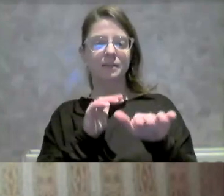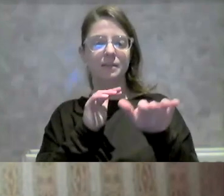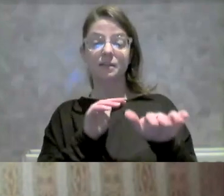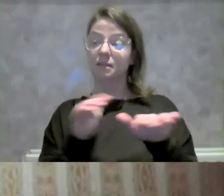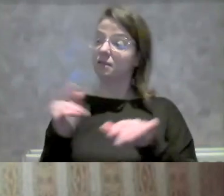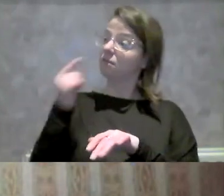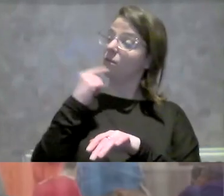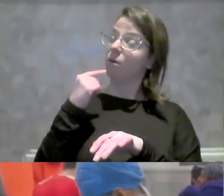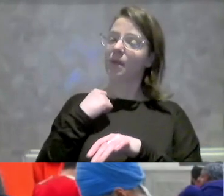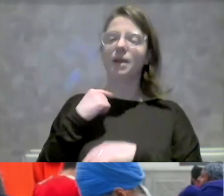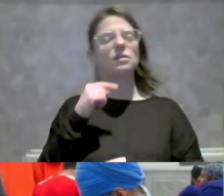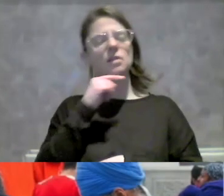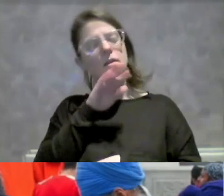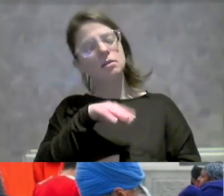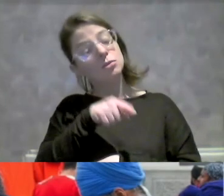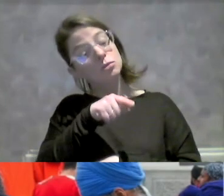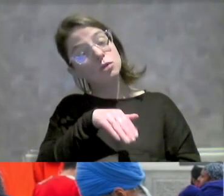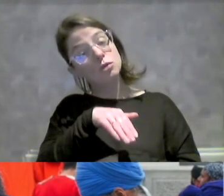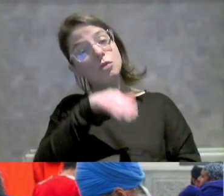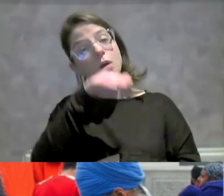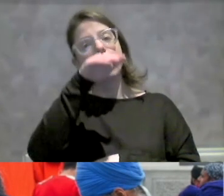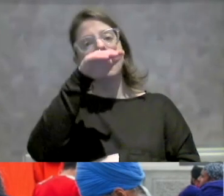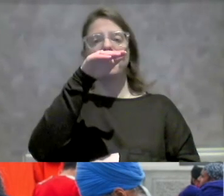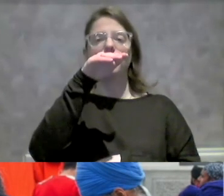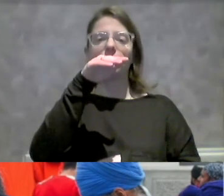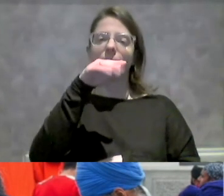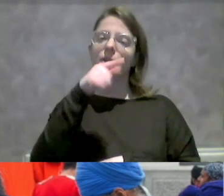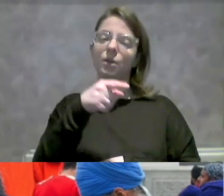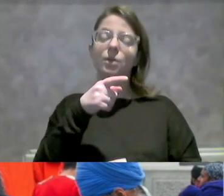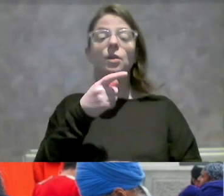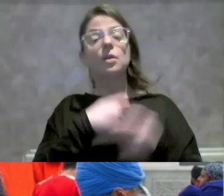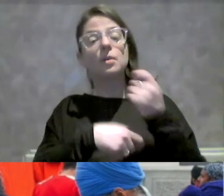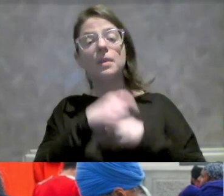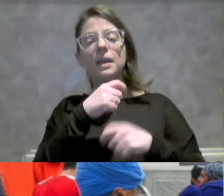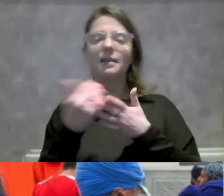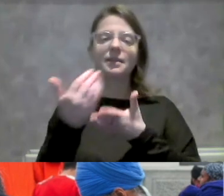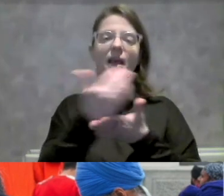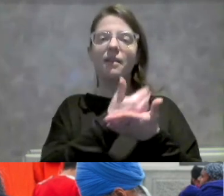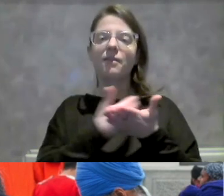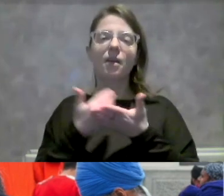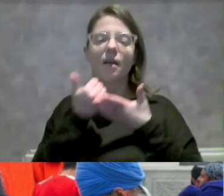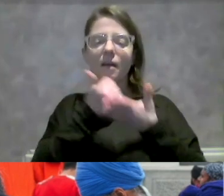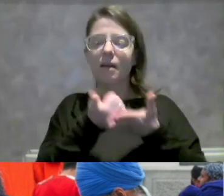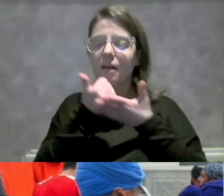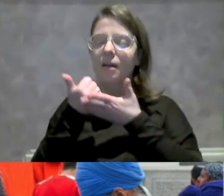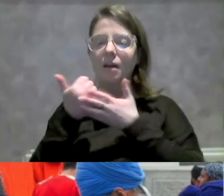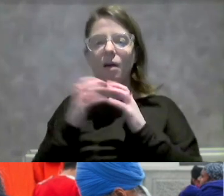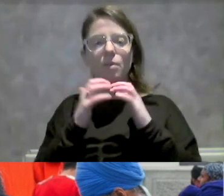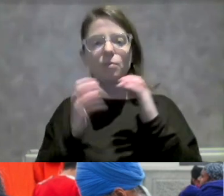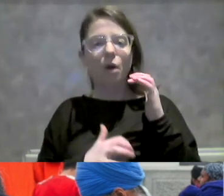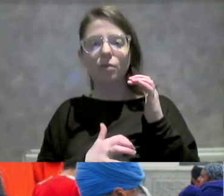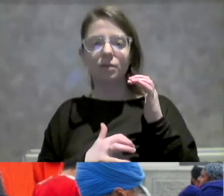He said, son, when you grow up, would you be the savior of the